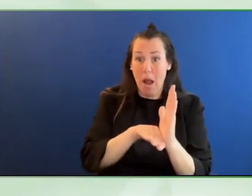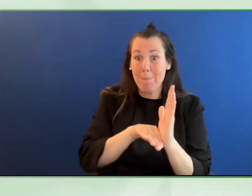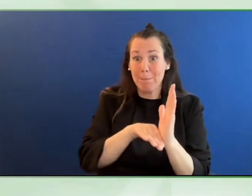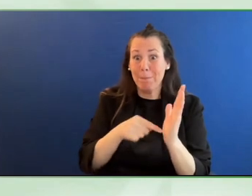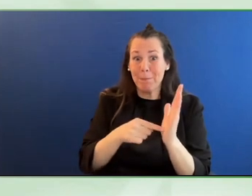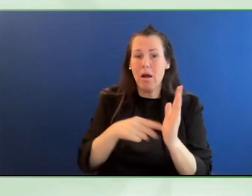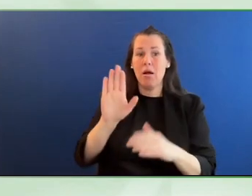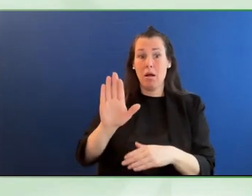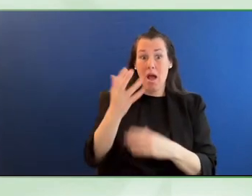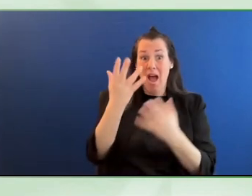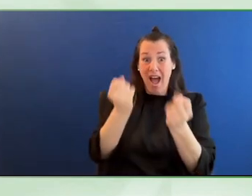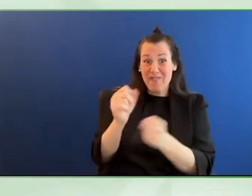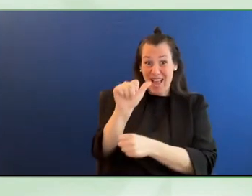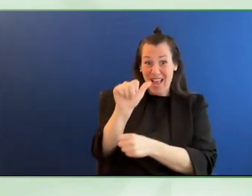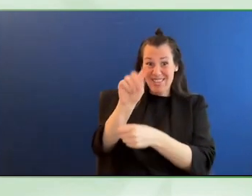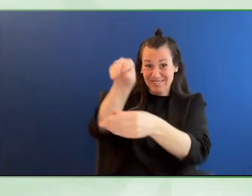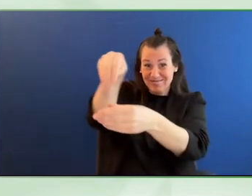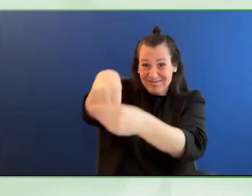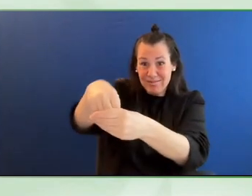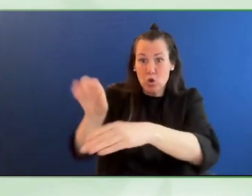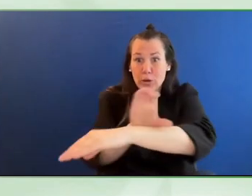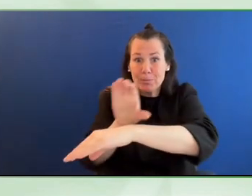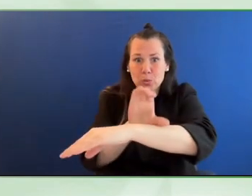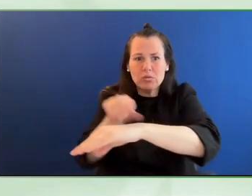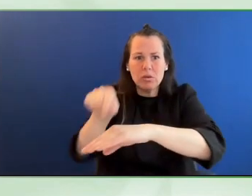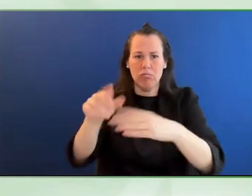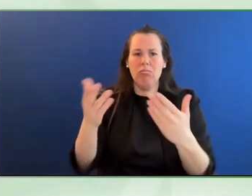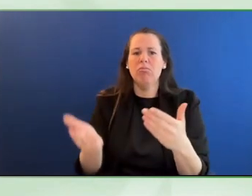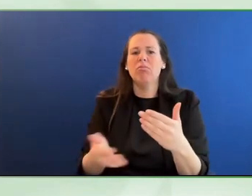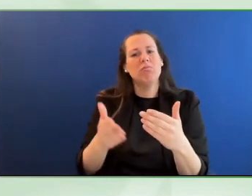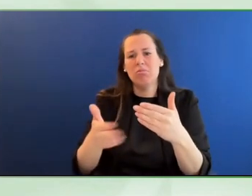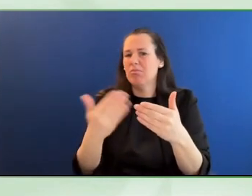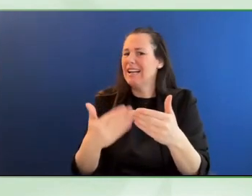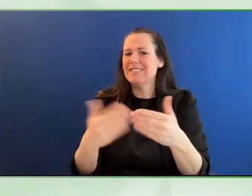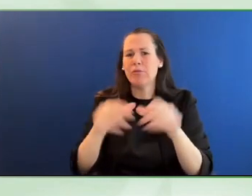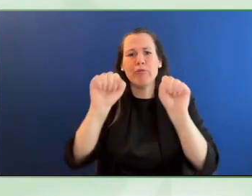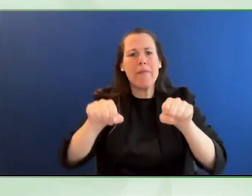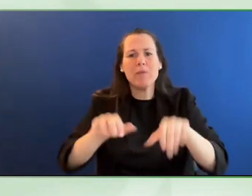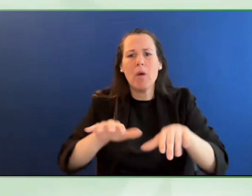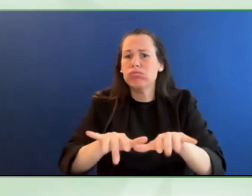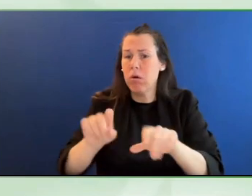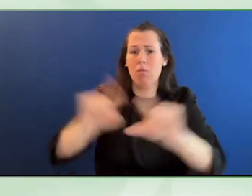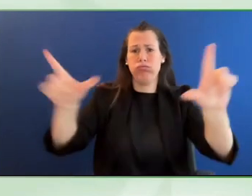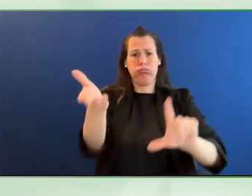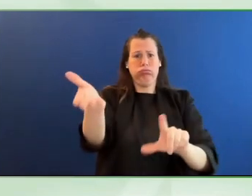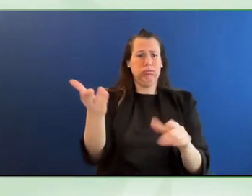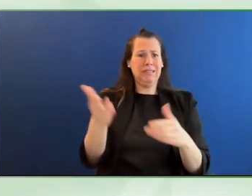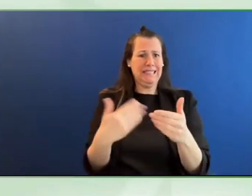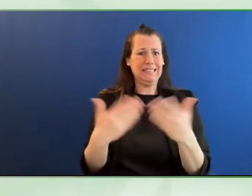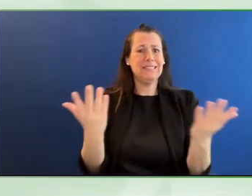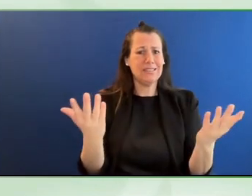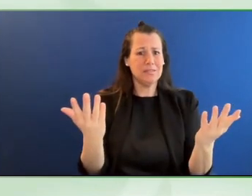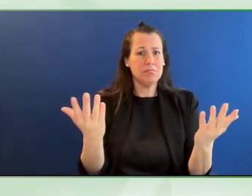use. And then if what you need isn't there, it brings it in and puts it on the machine for you. So what would be one